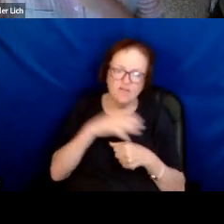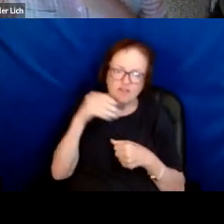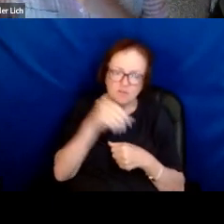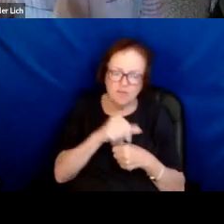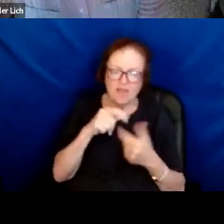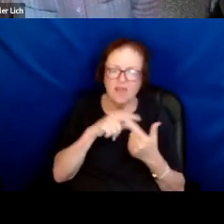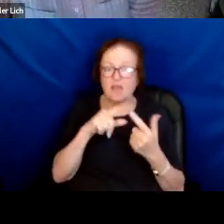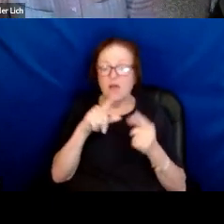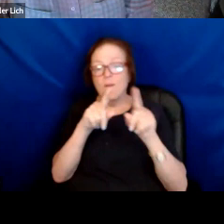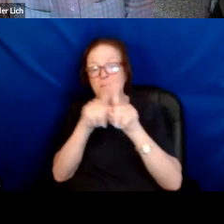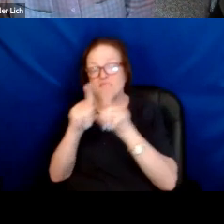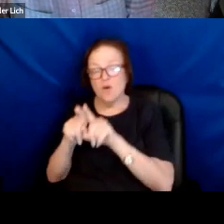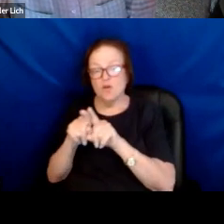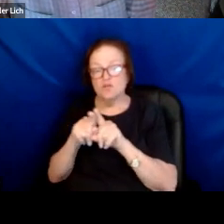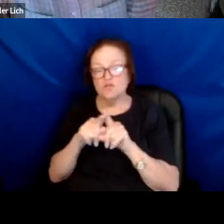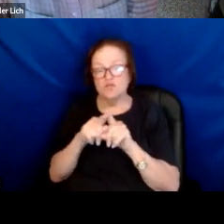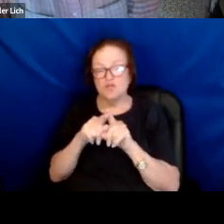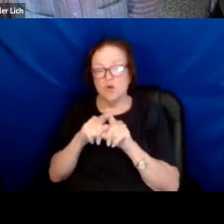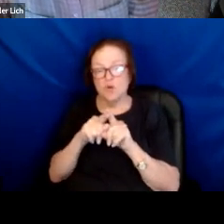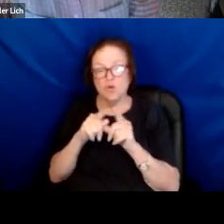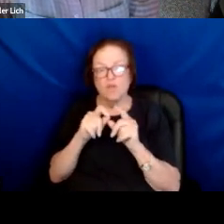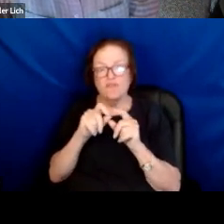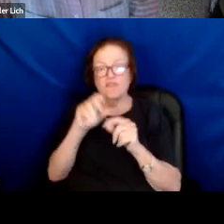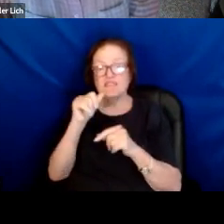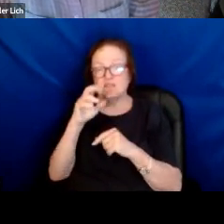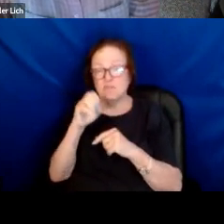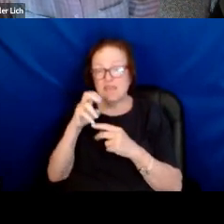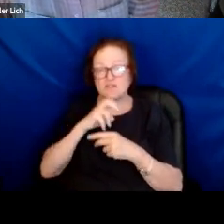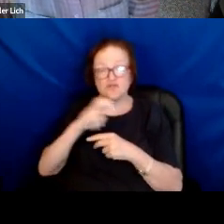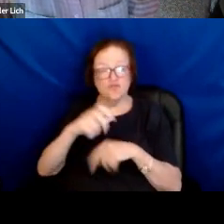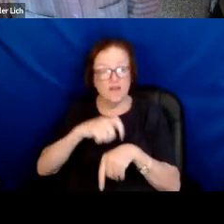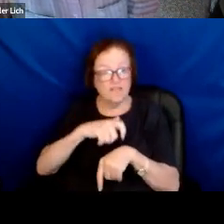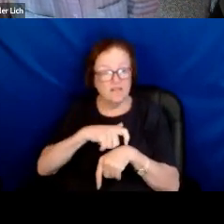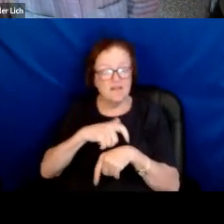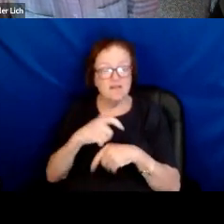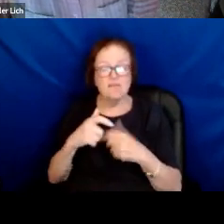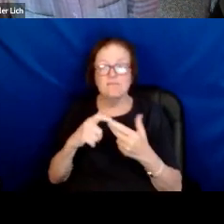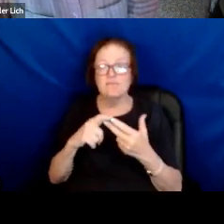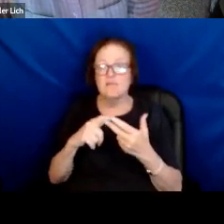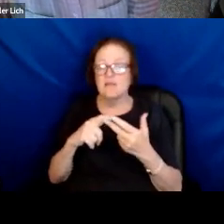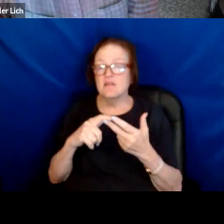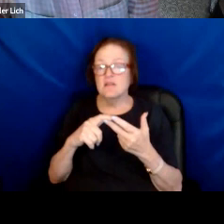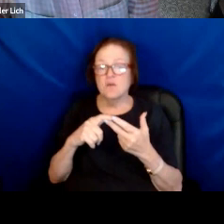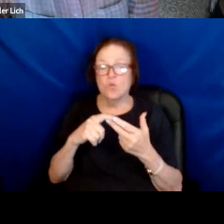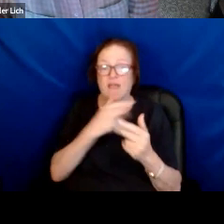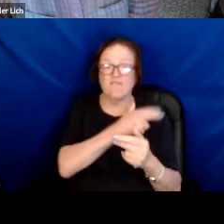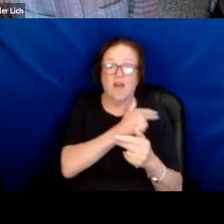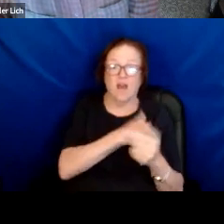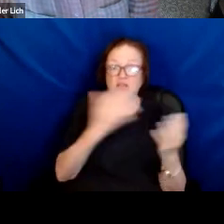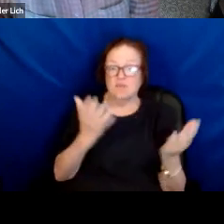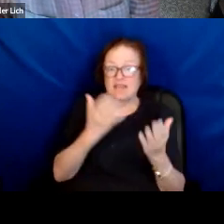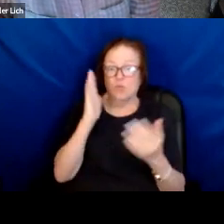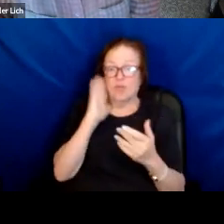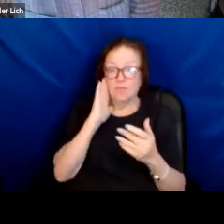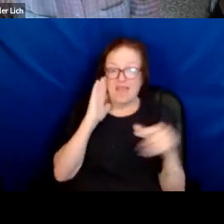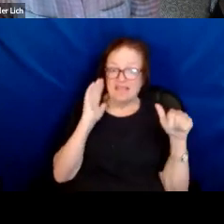then also kind of the spatial or travel time work on this. We have a hospital here with beds,